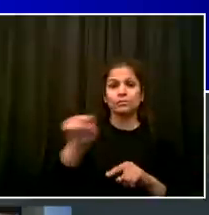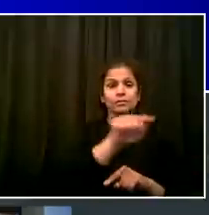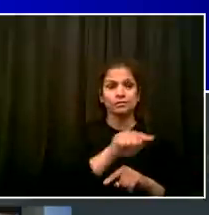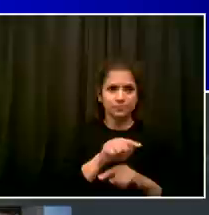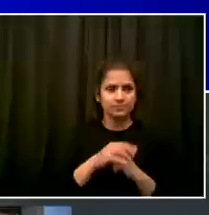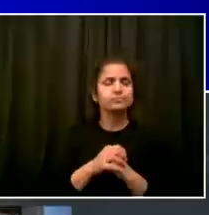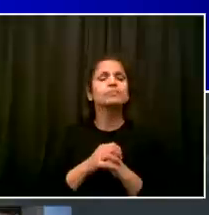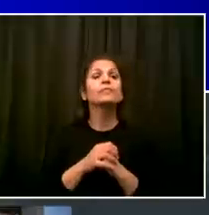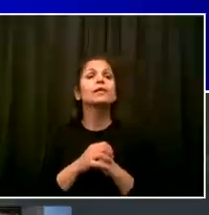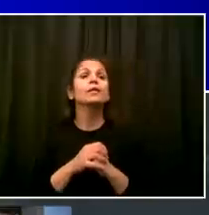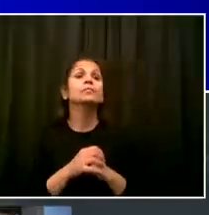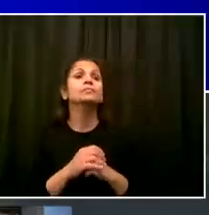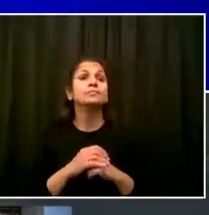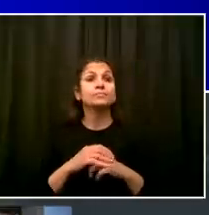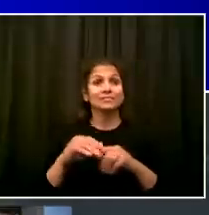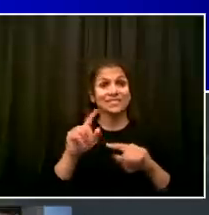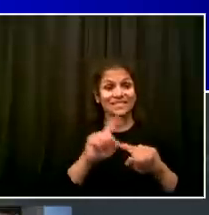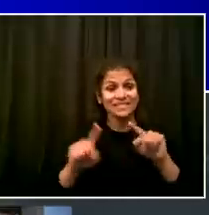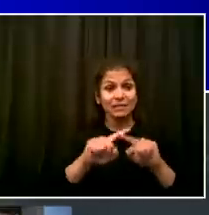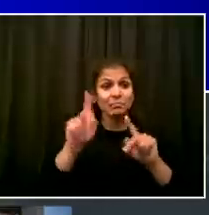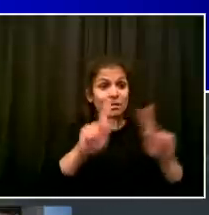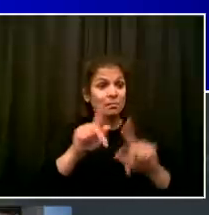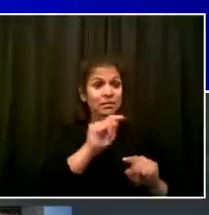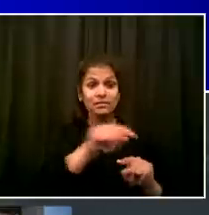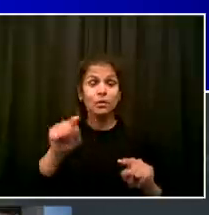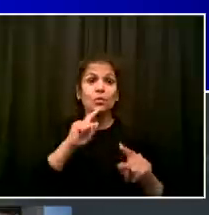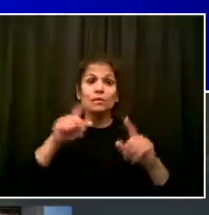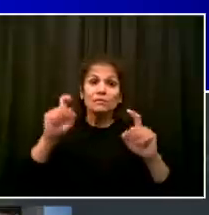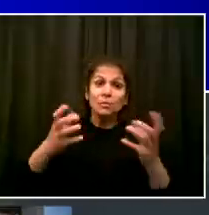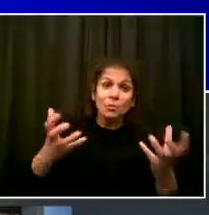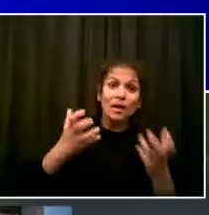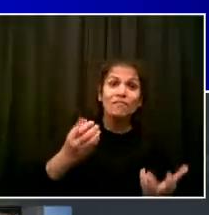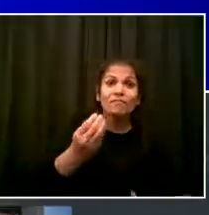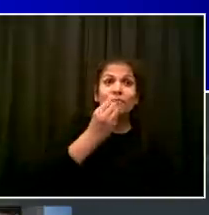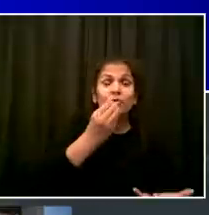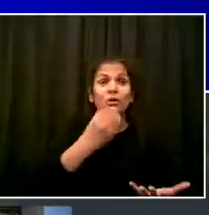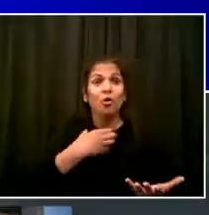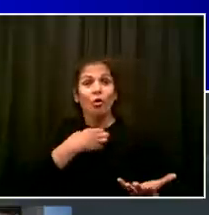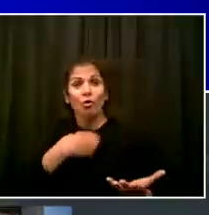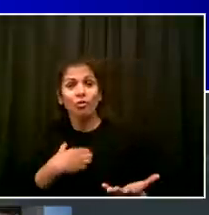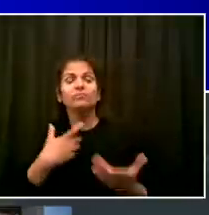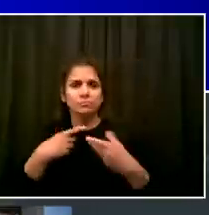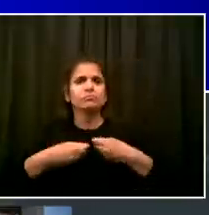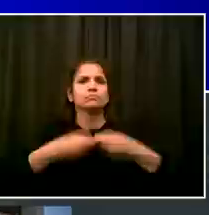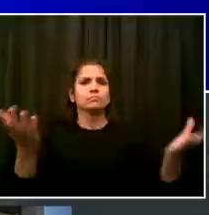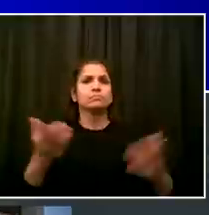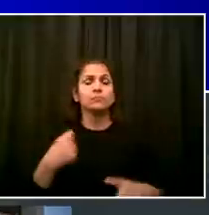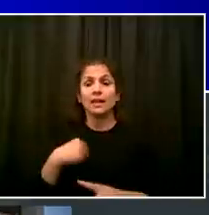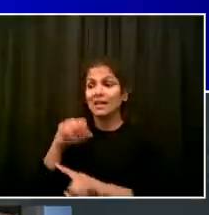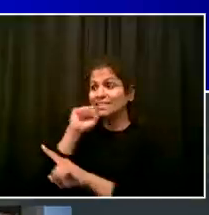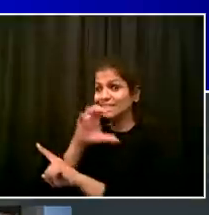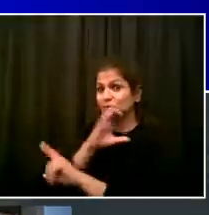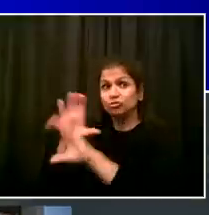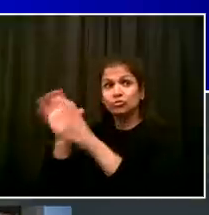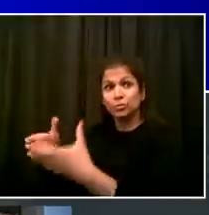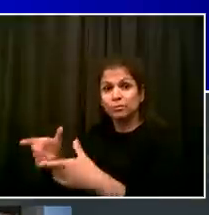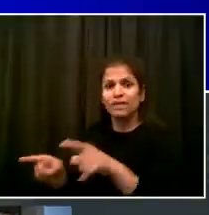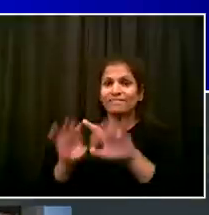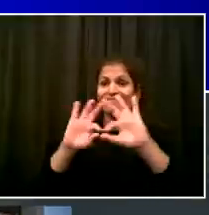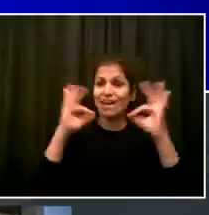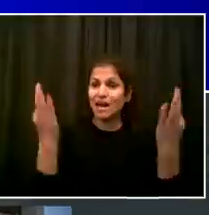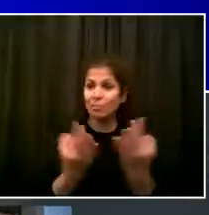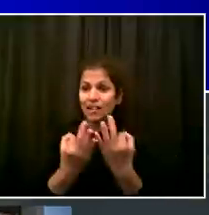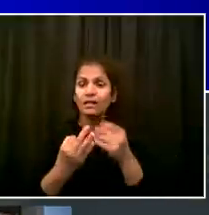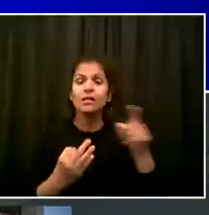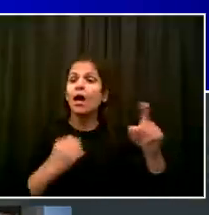need to be healthier for your family, a lot of people, of course, go to community-based clinics. If you need to be safe, think about